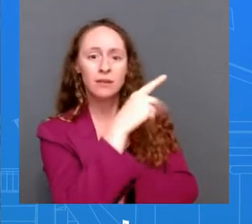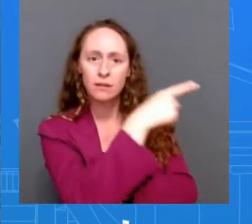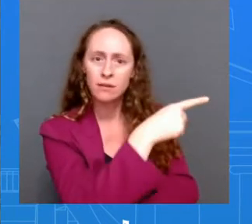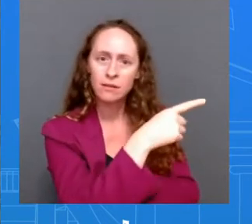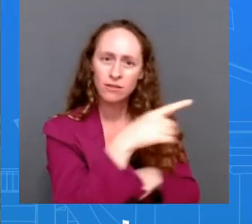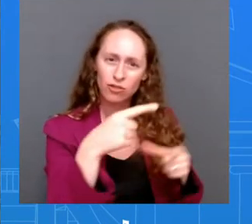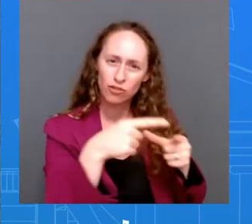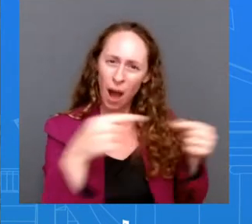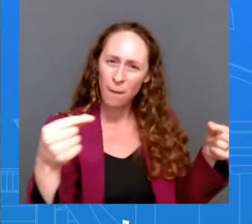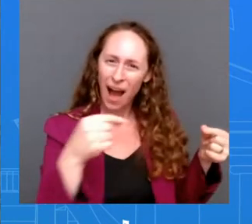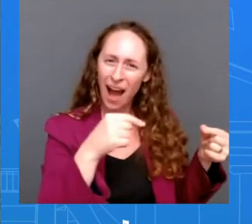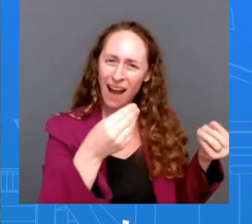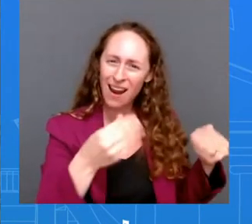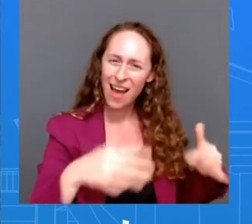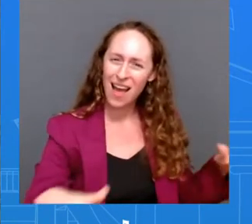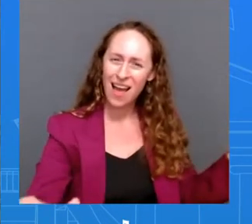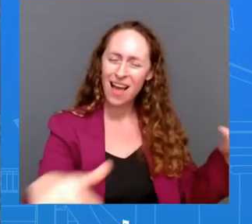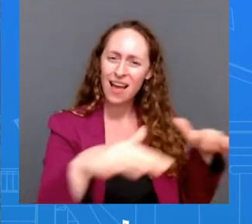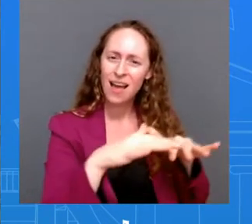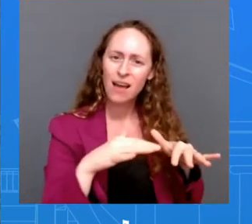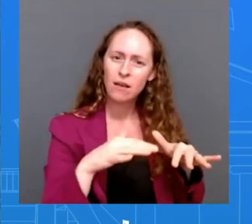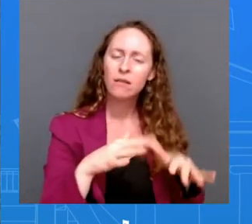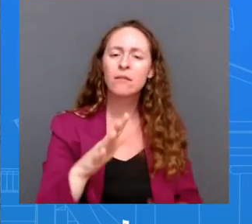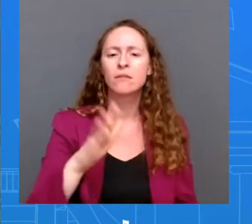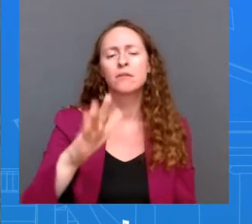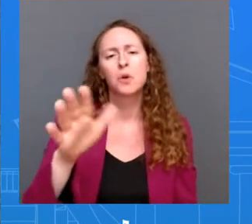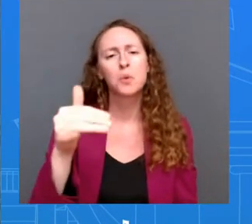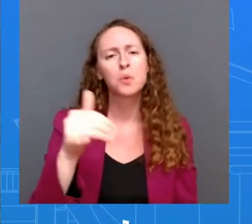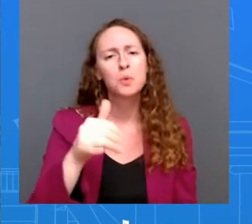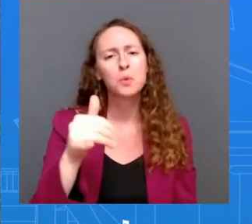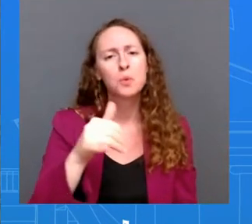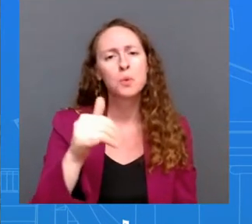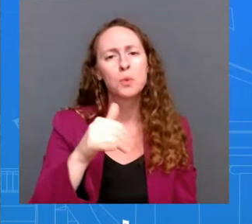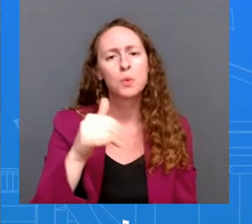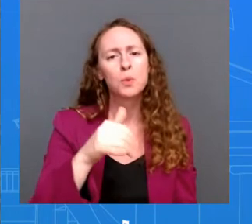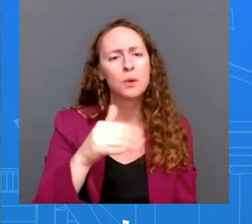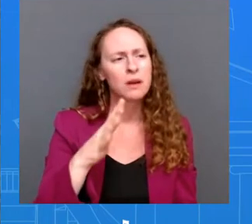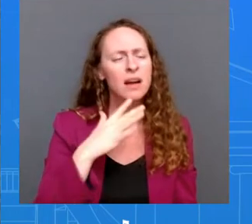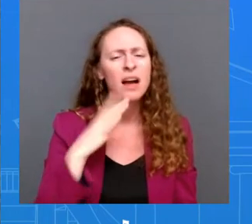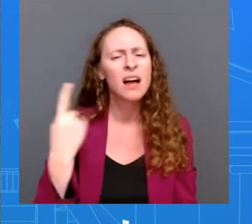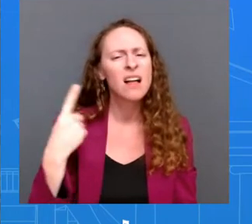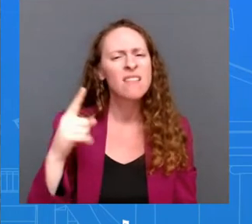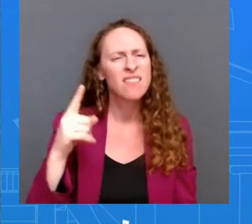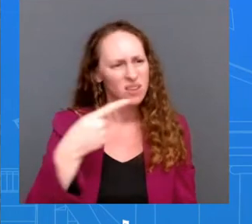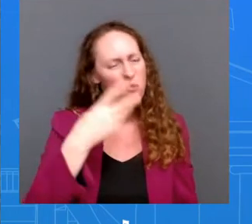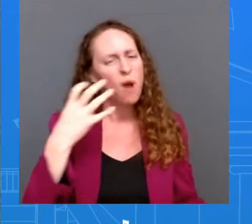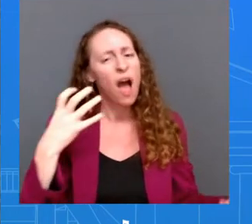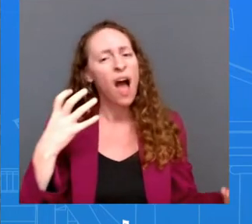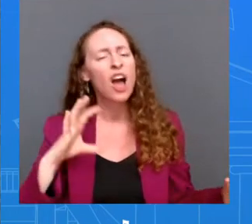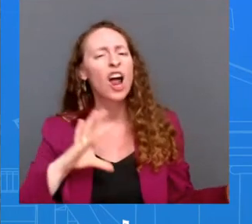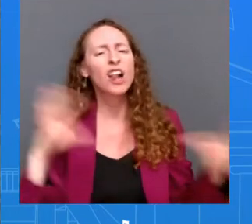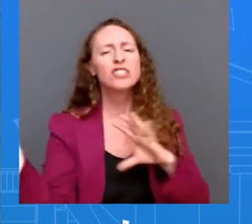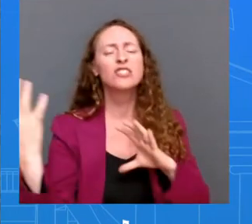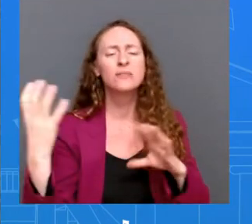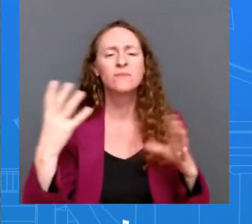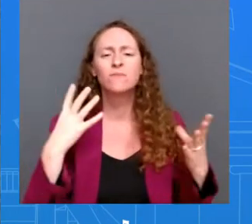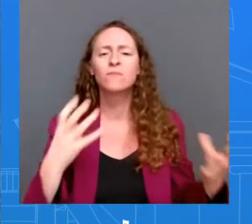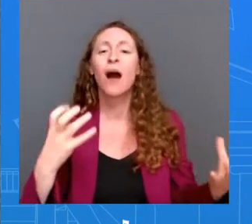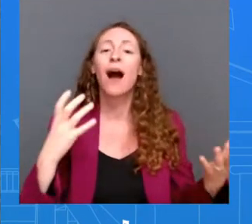and security in the region. And we're going to continue to communicate closely with our partners around the